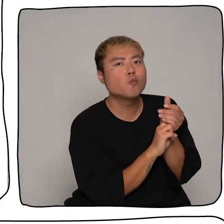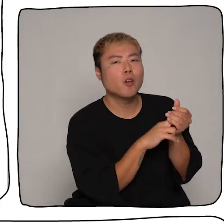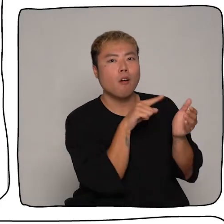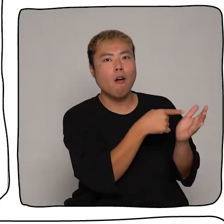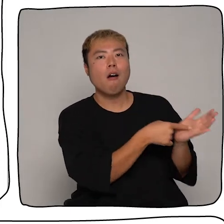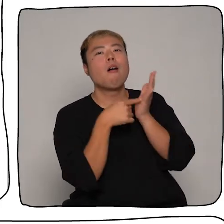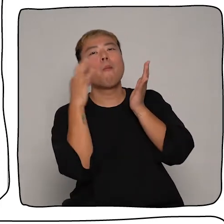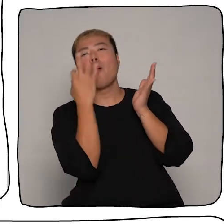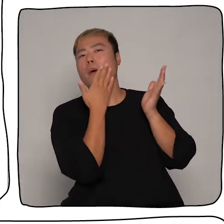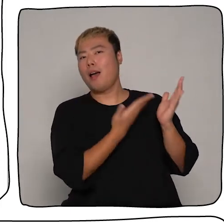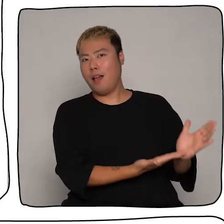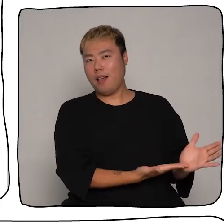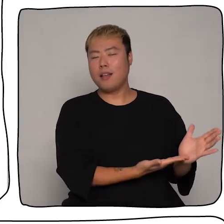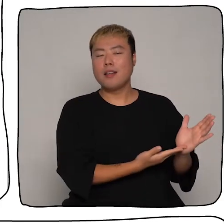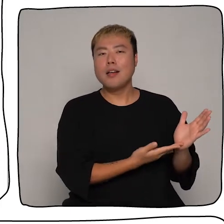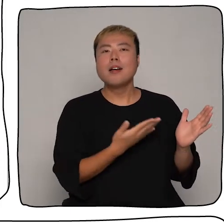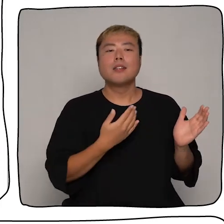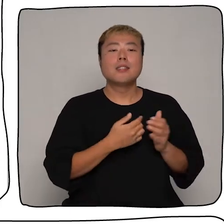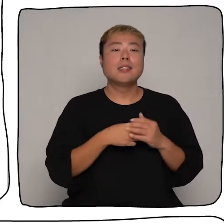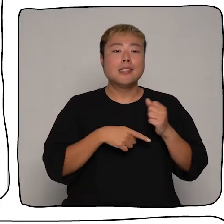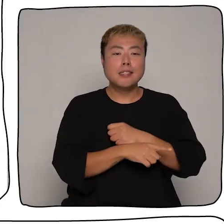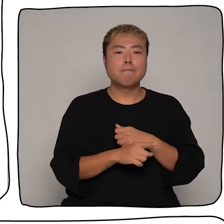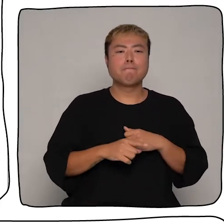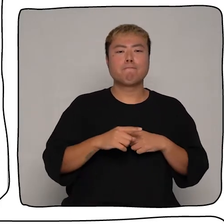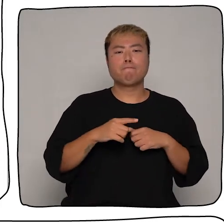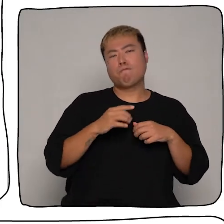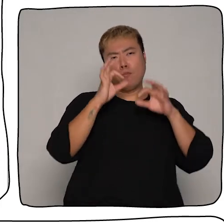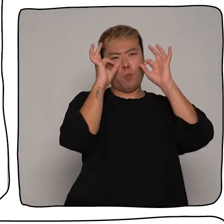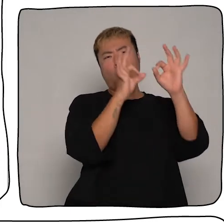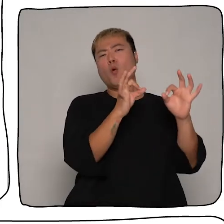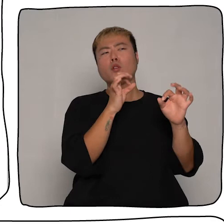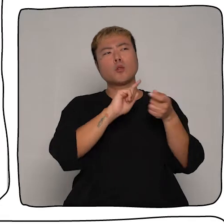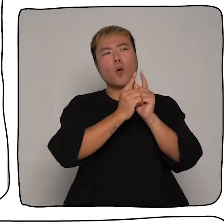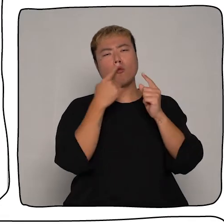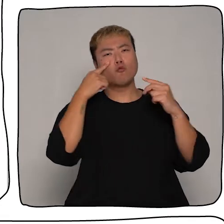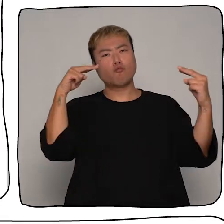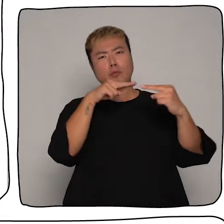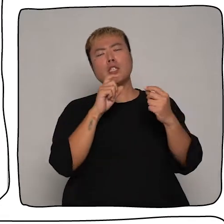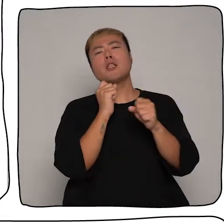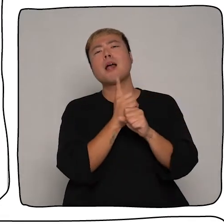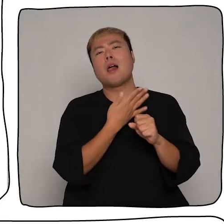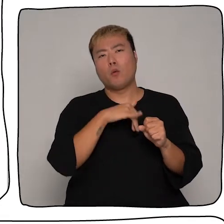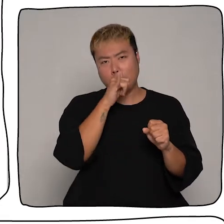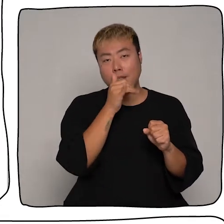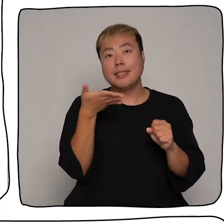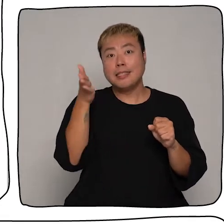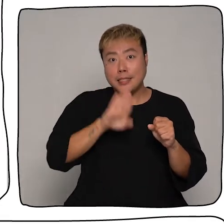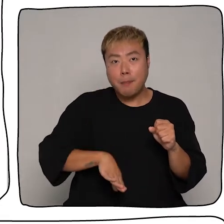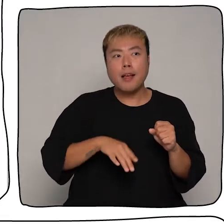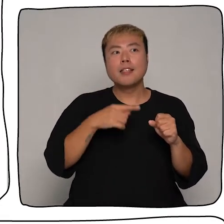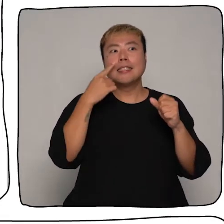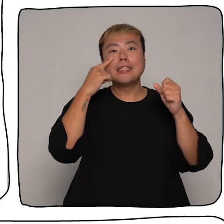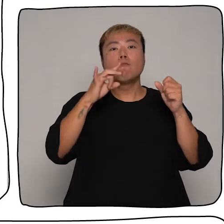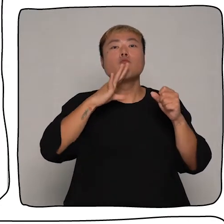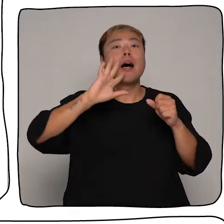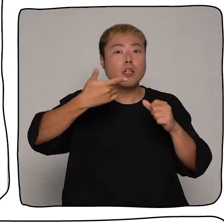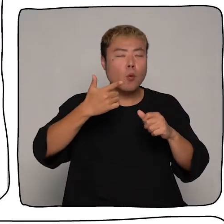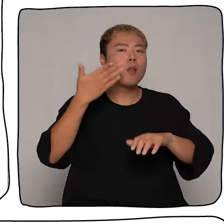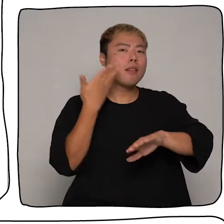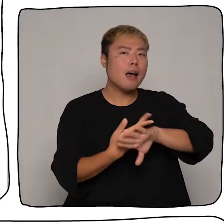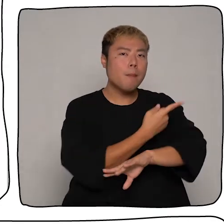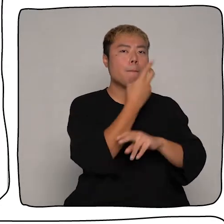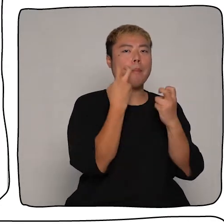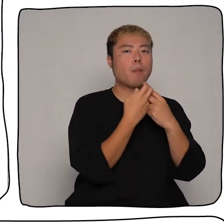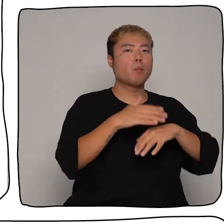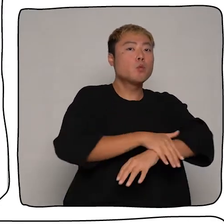That means we can re-encounter each other through the sense of touch, even if we know each